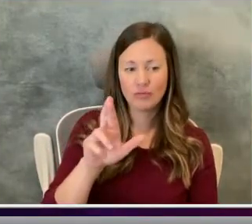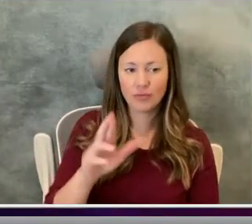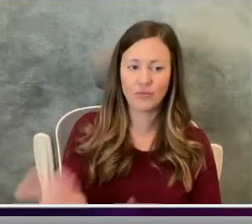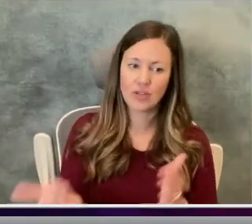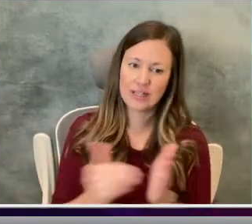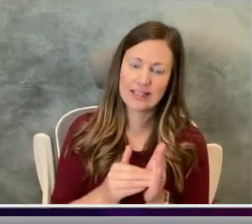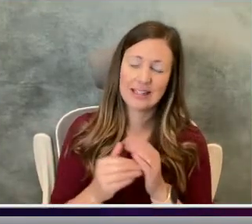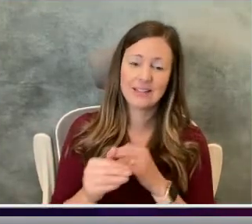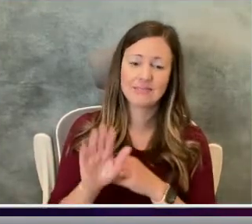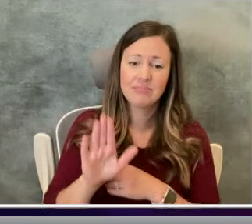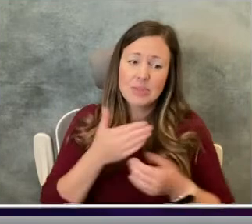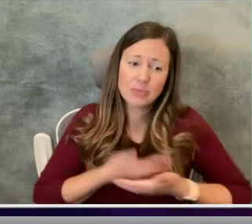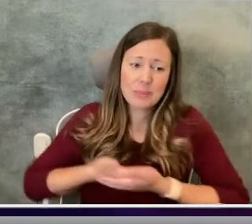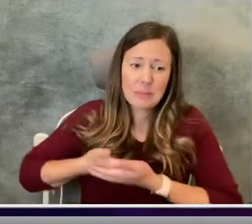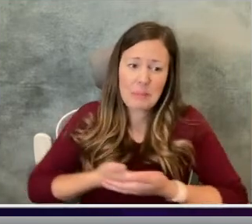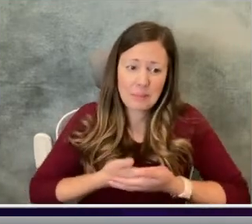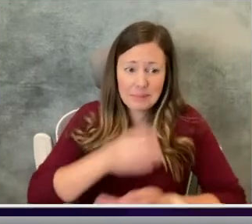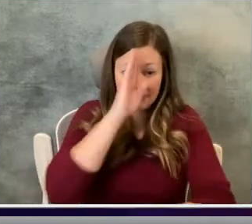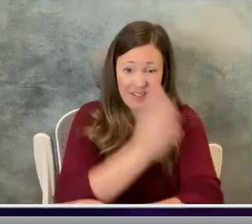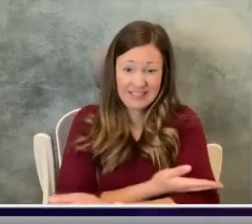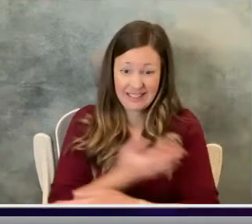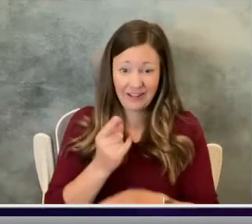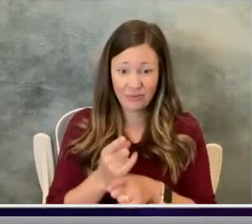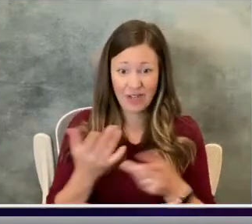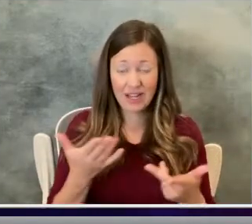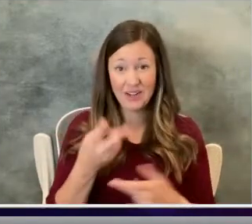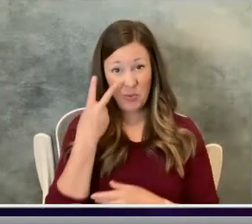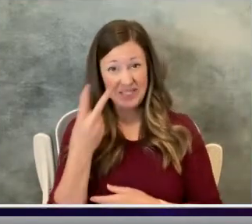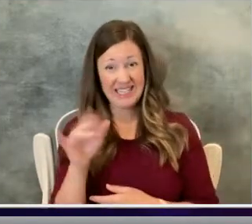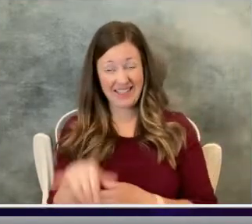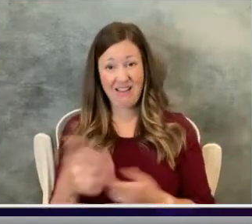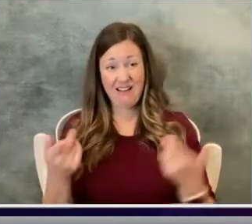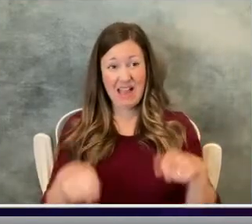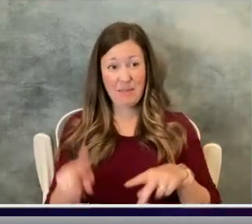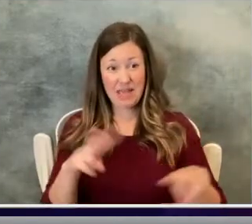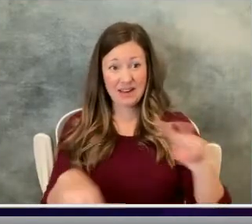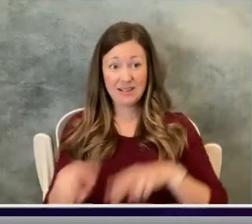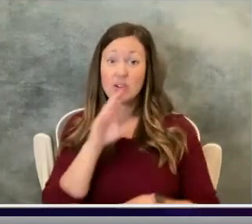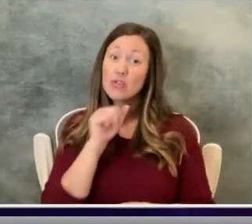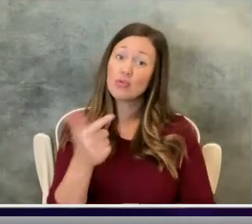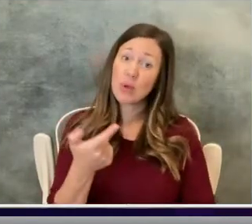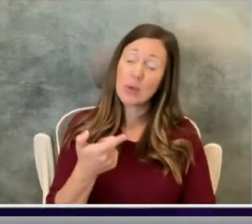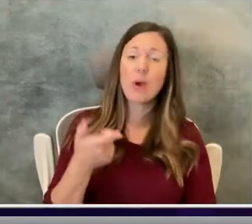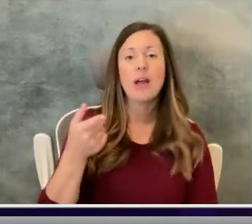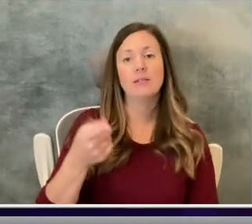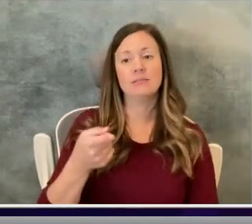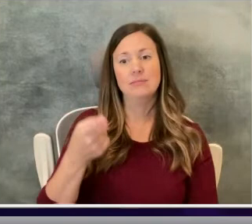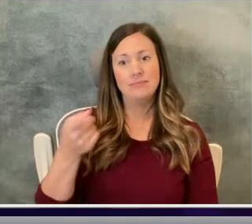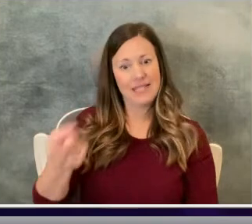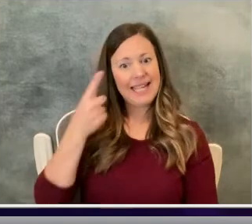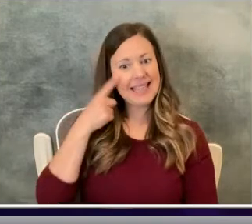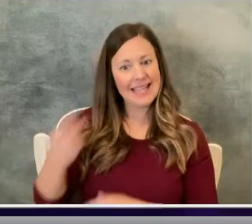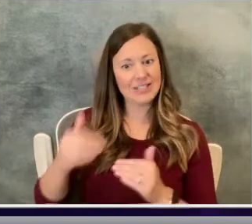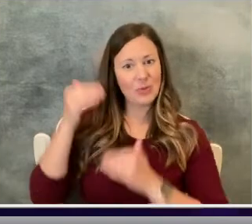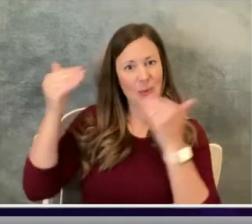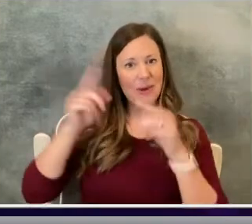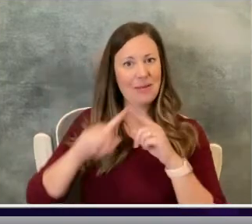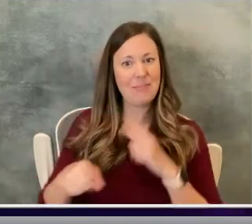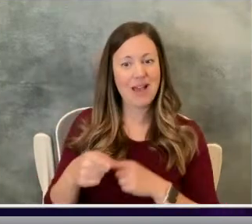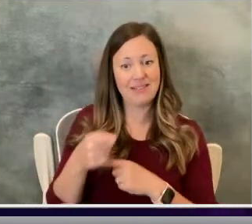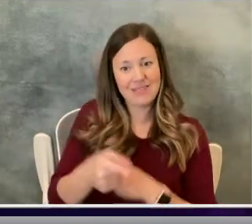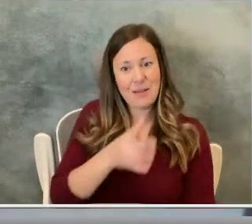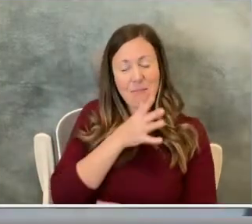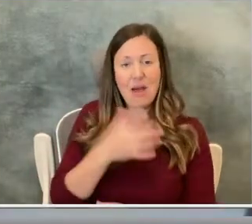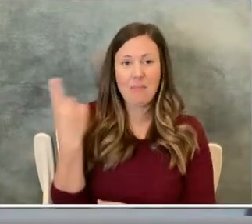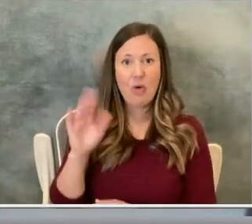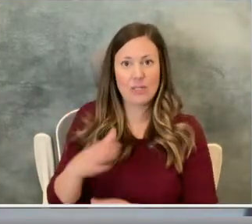happen to. He's 21, he thinks he's a grown-up, but as a mom, he's always going to be your baby. What's going through your mind when you're in the hospital seeing